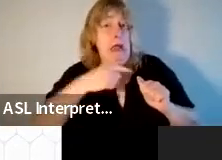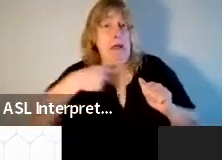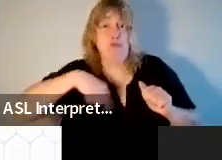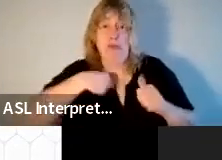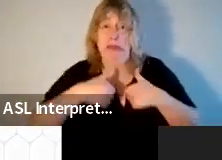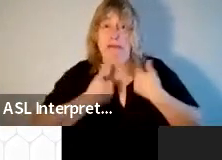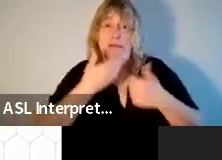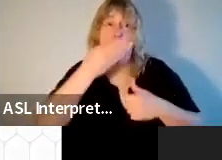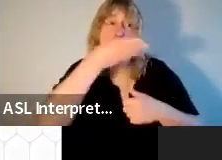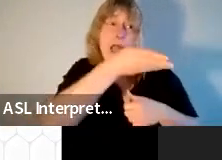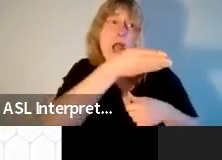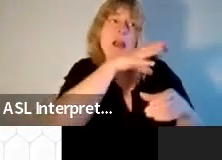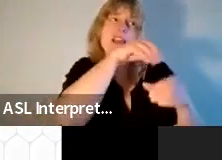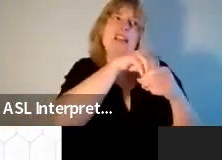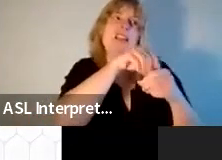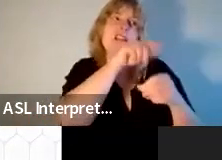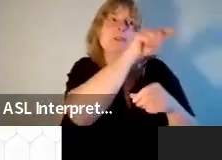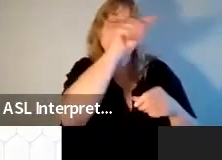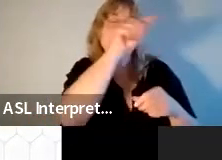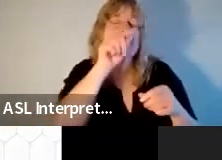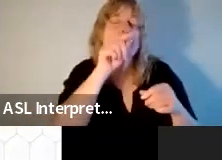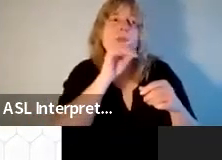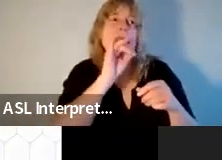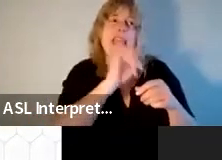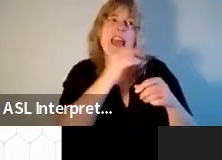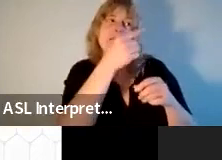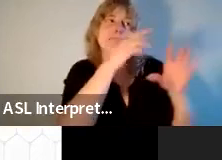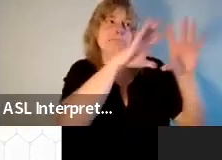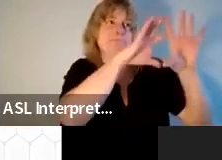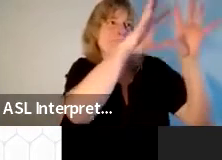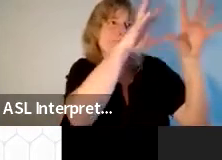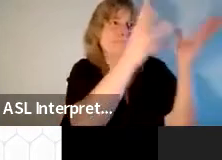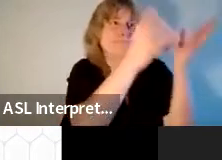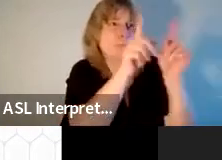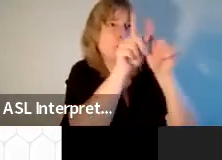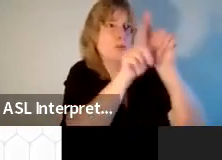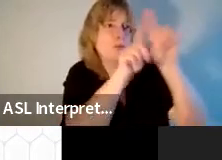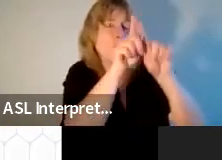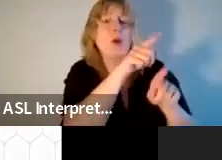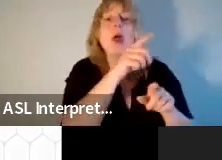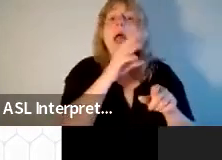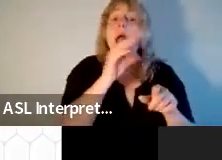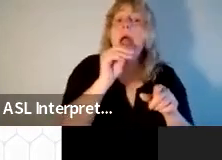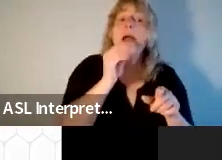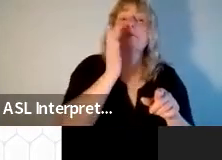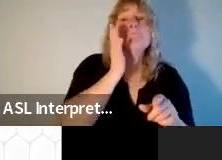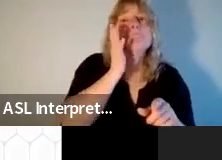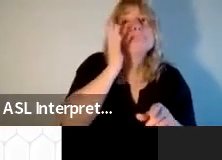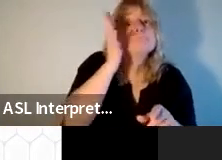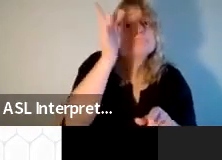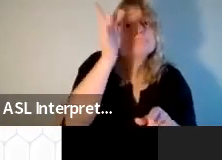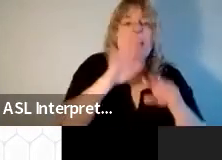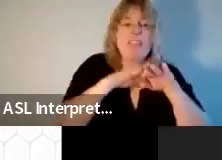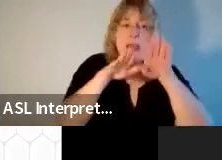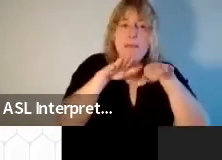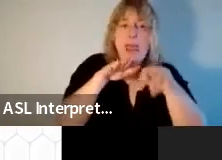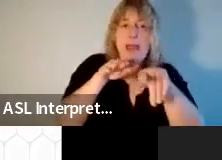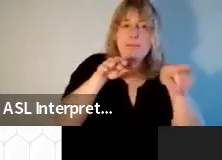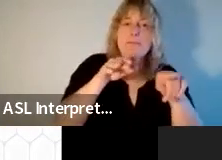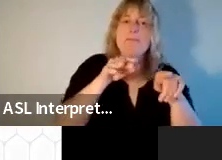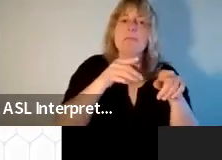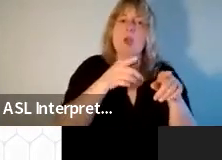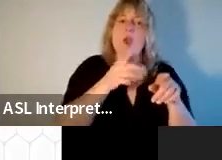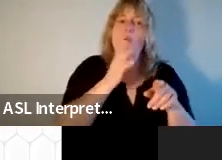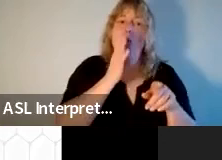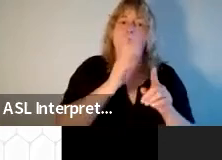far left in the bottom is a really future concept of a mid-infrared free-flying interferometer, which